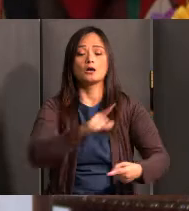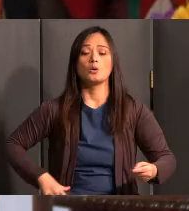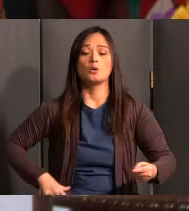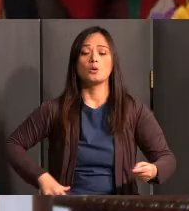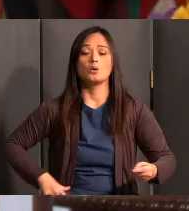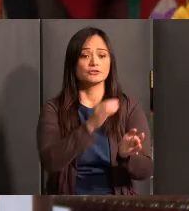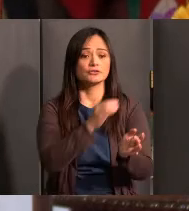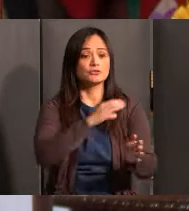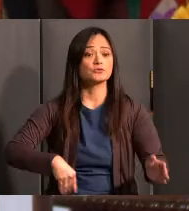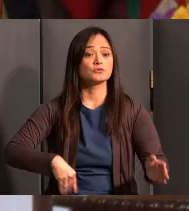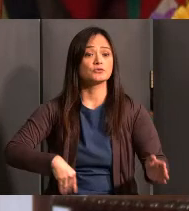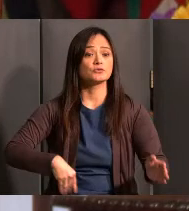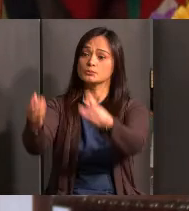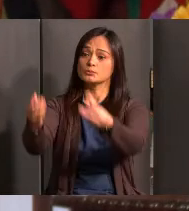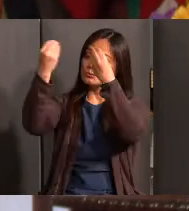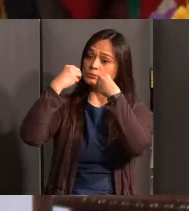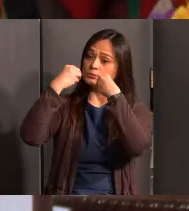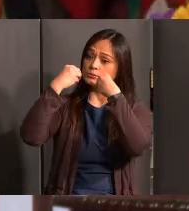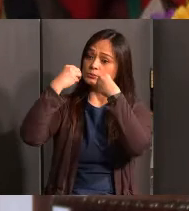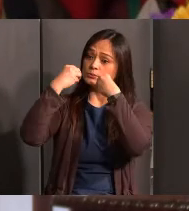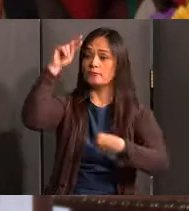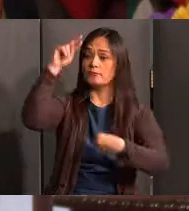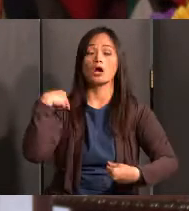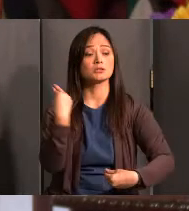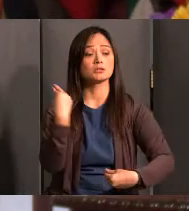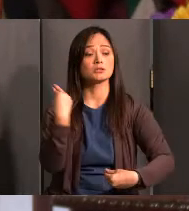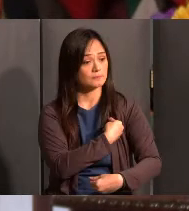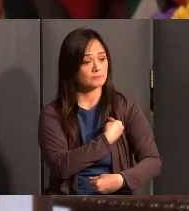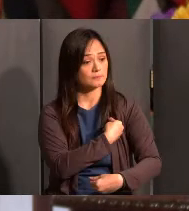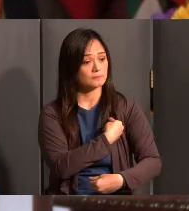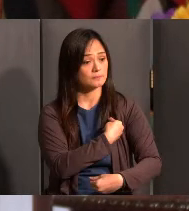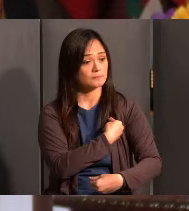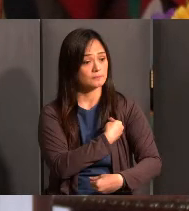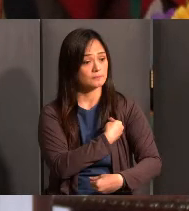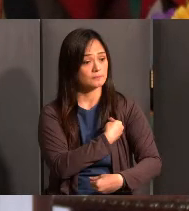who gave Himself for us